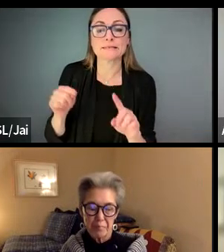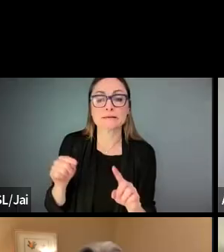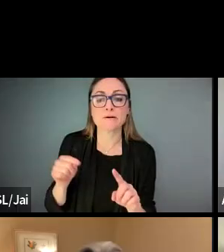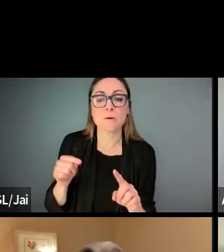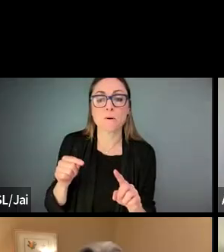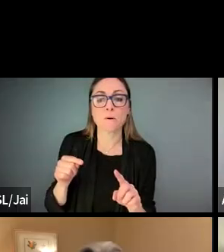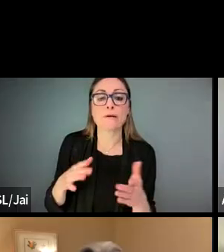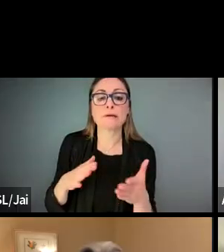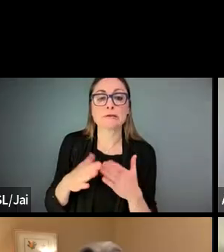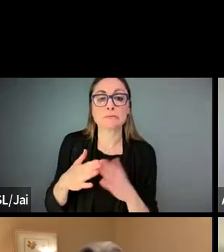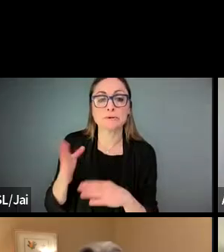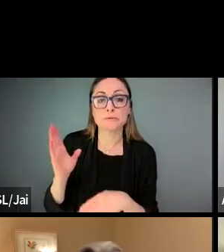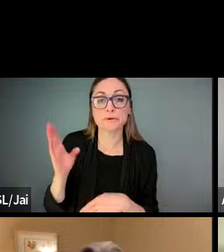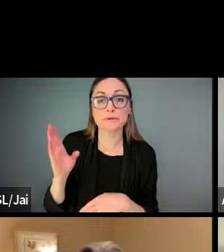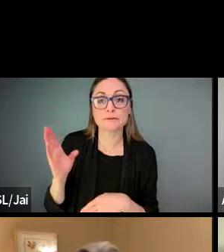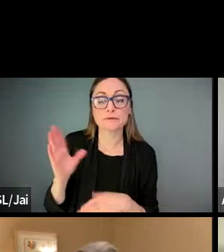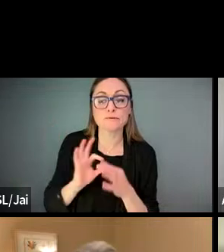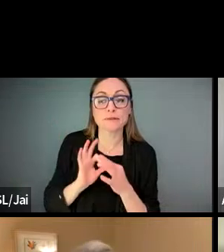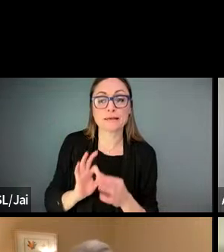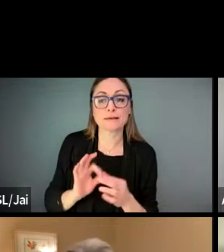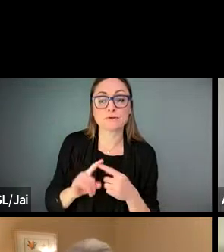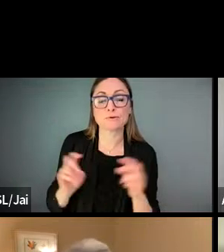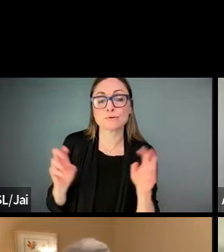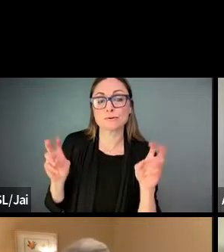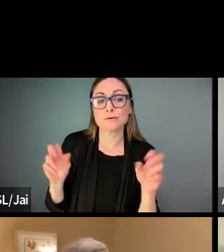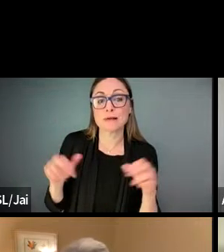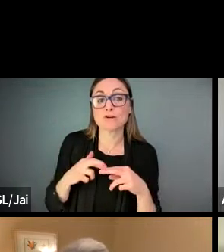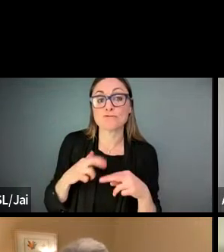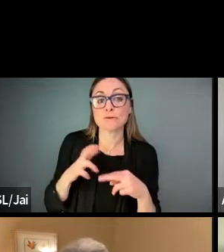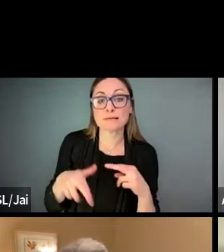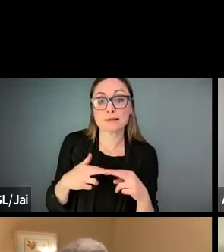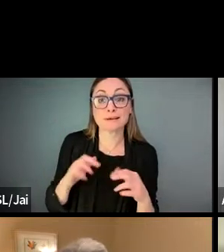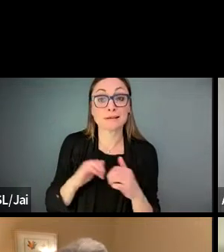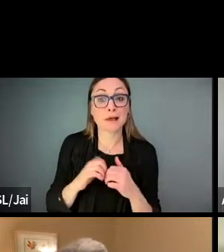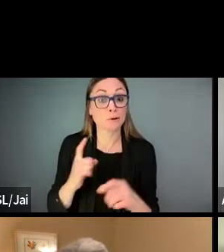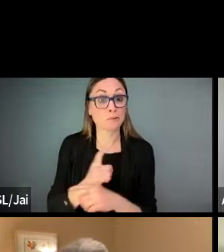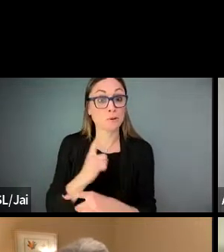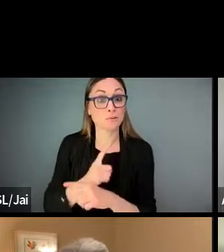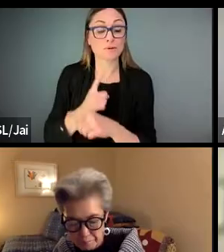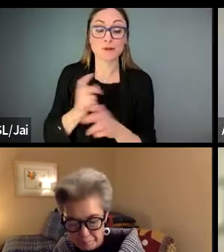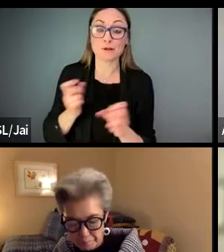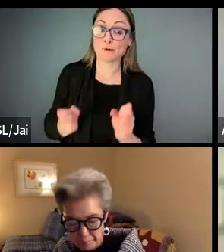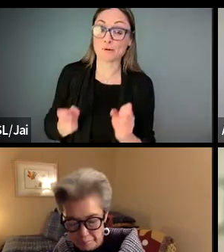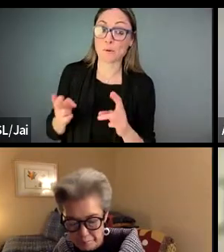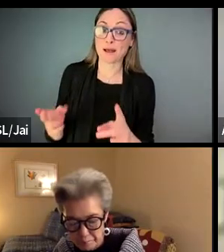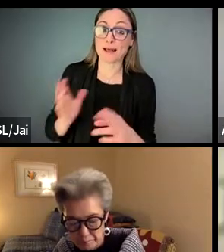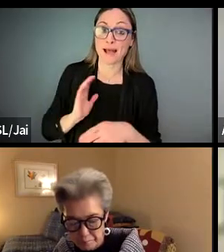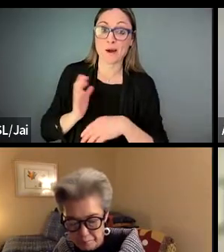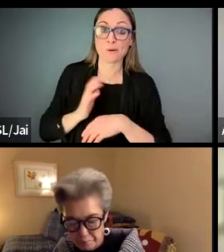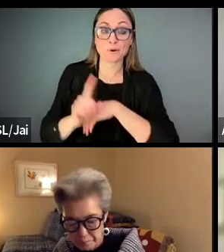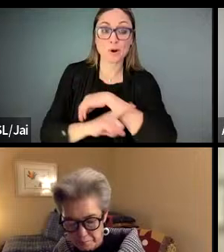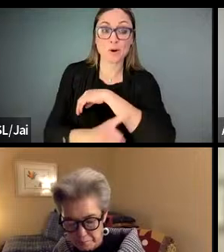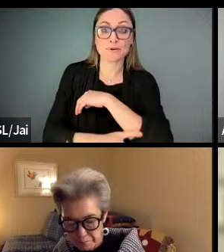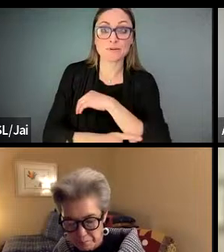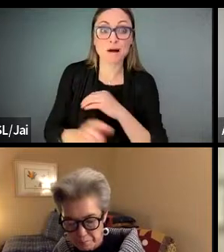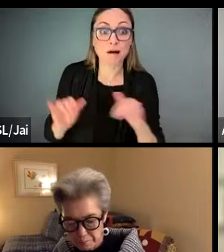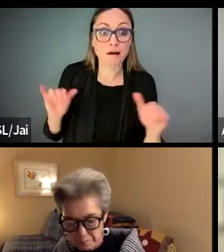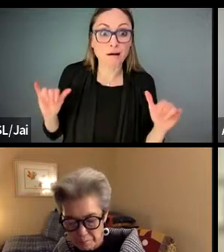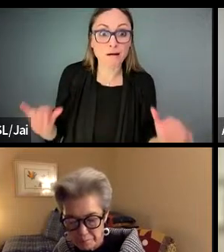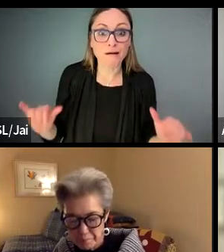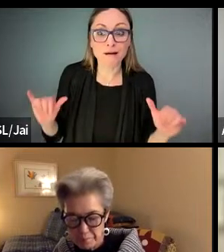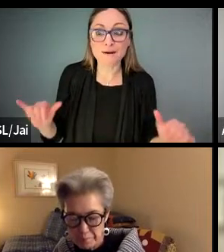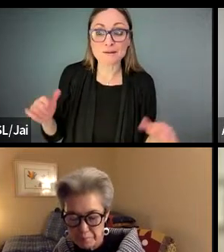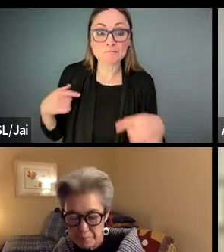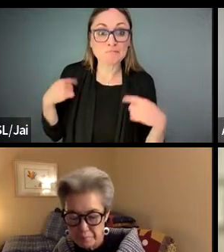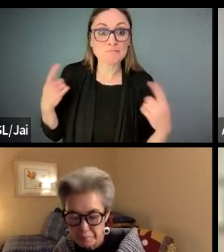community presentation on recycling and how to properly throw away our garbage and I learned a lot that we were not doing it right. And